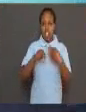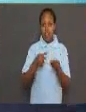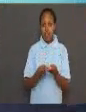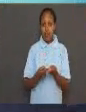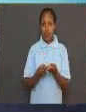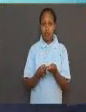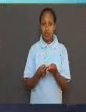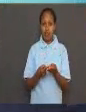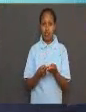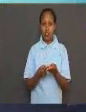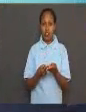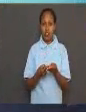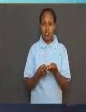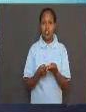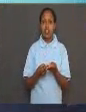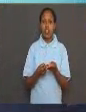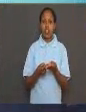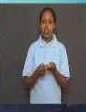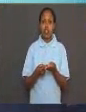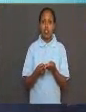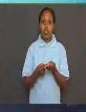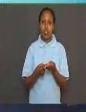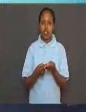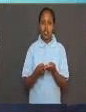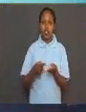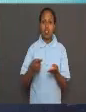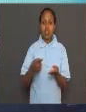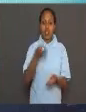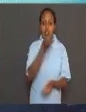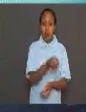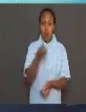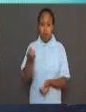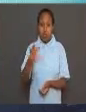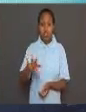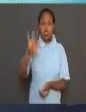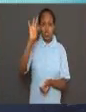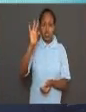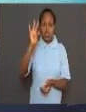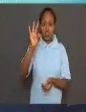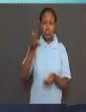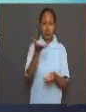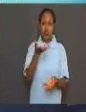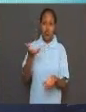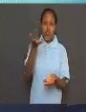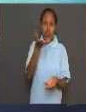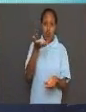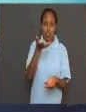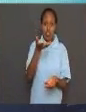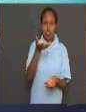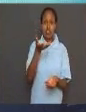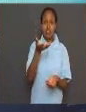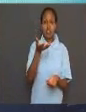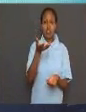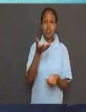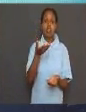Therefore, in order for an object to float,